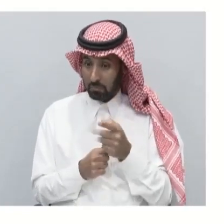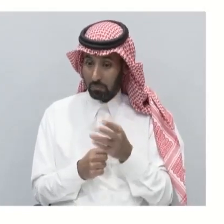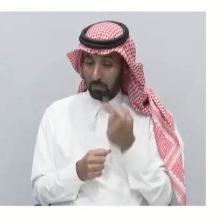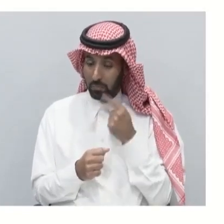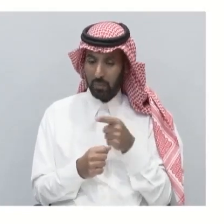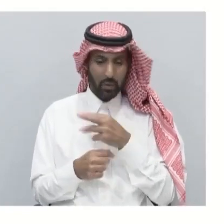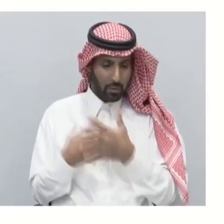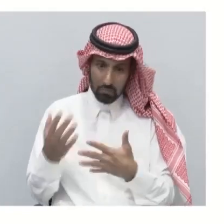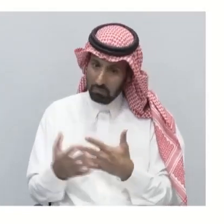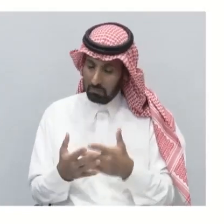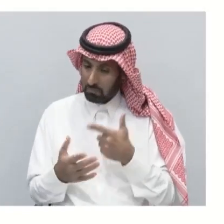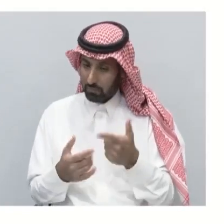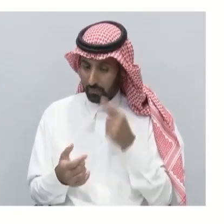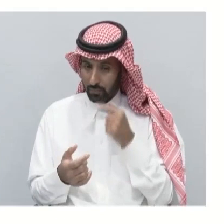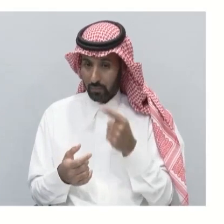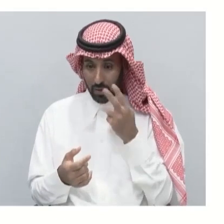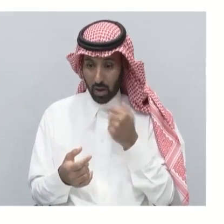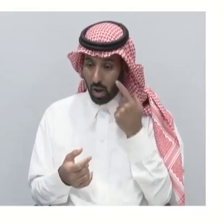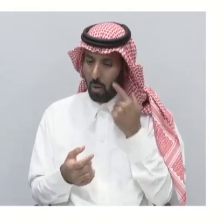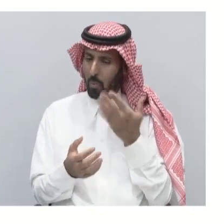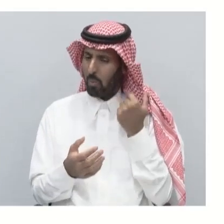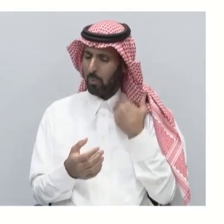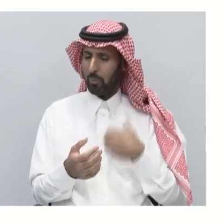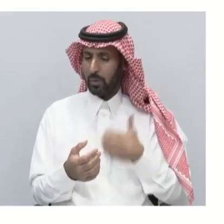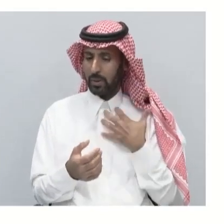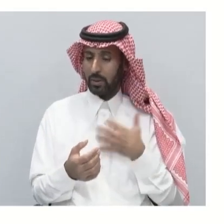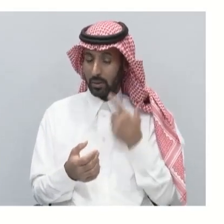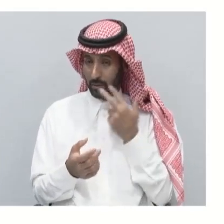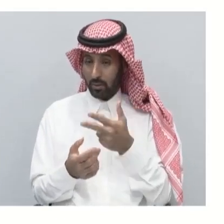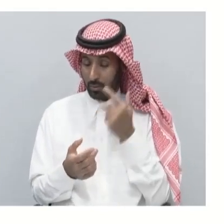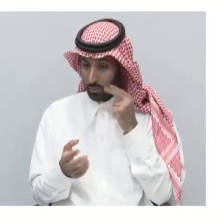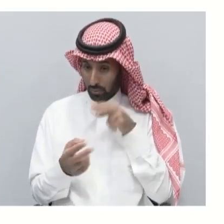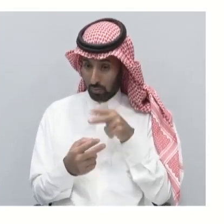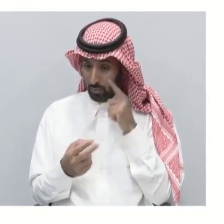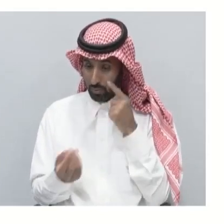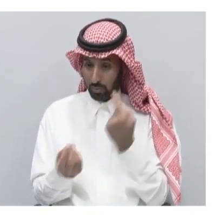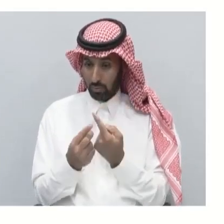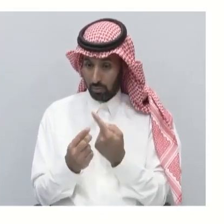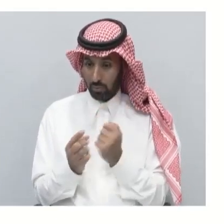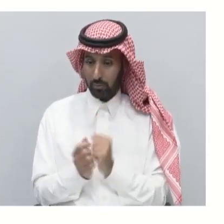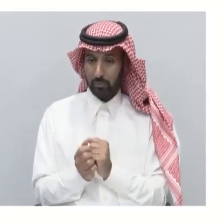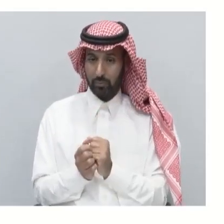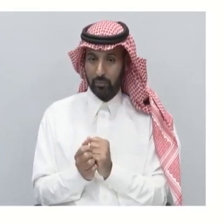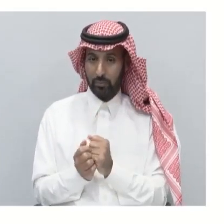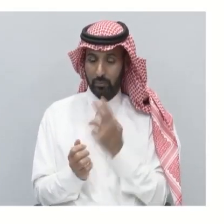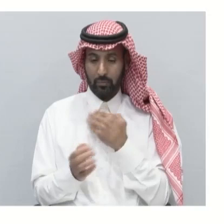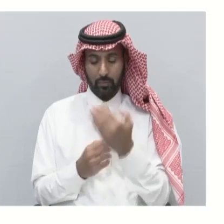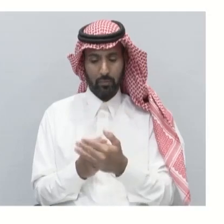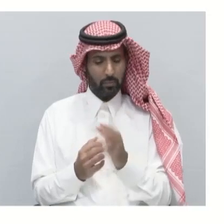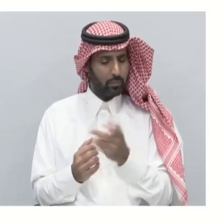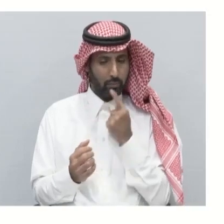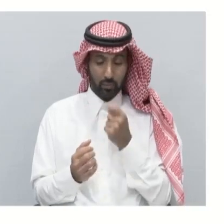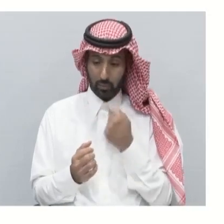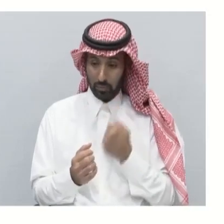was everything? I have missed you and I wish we were closer. Anyway,